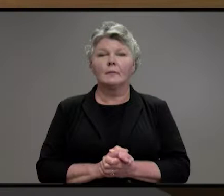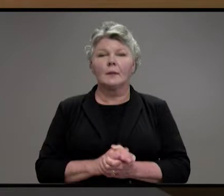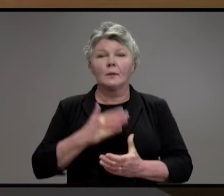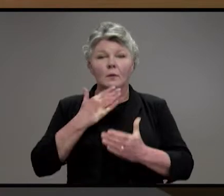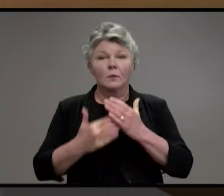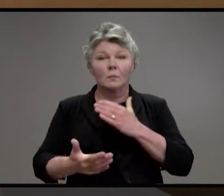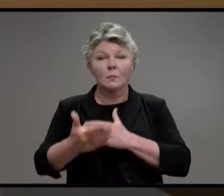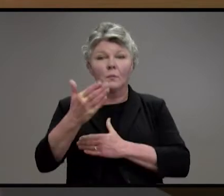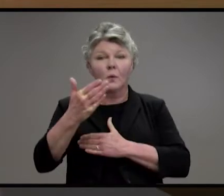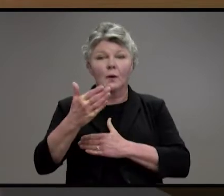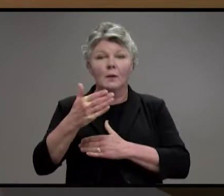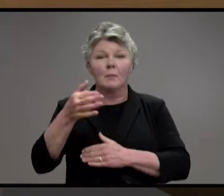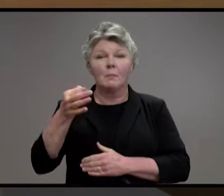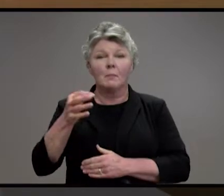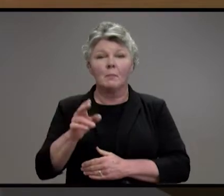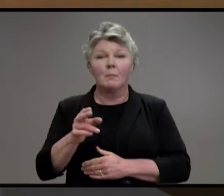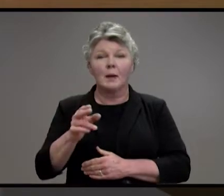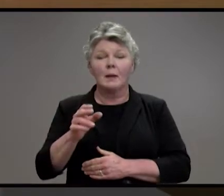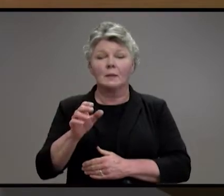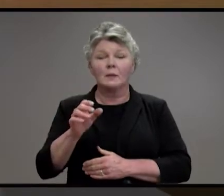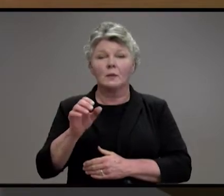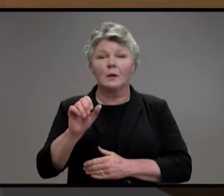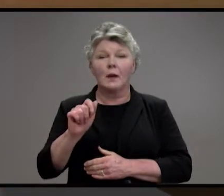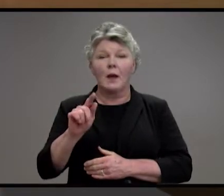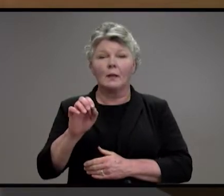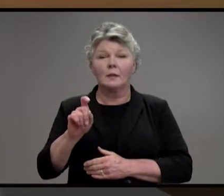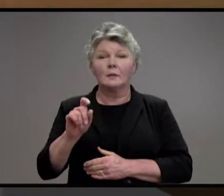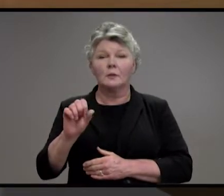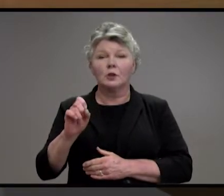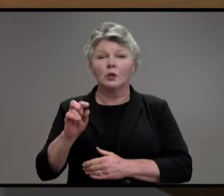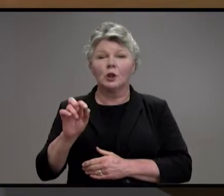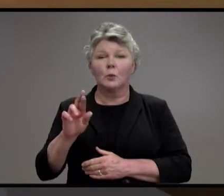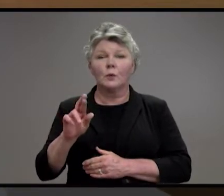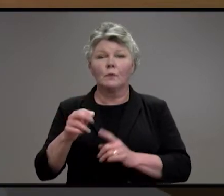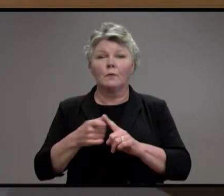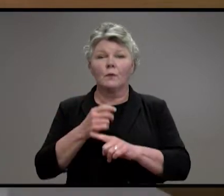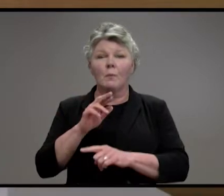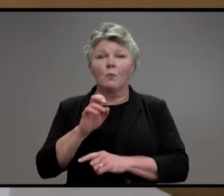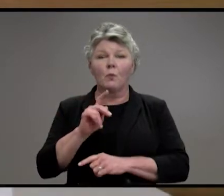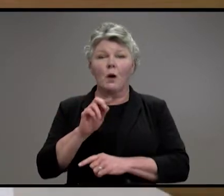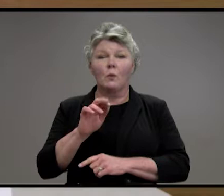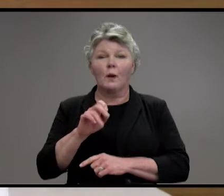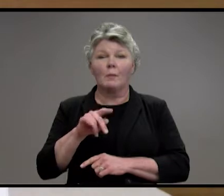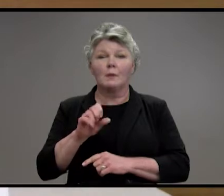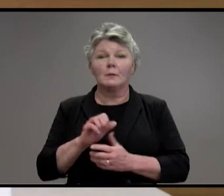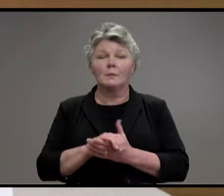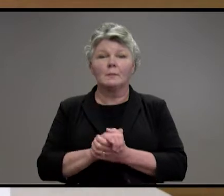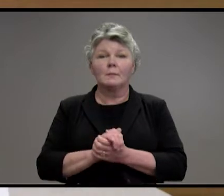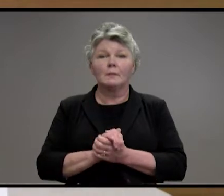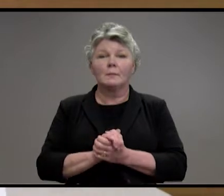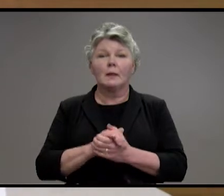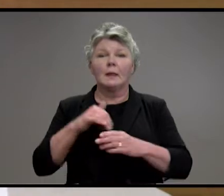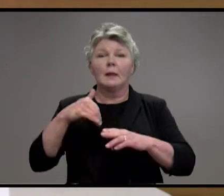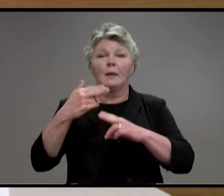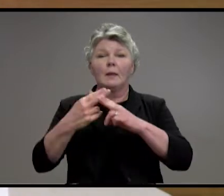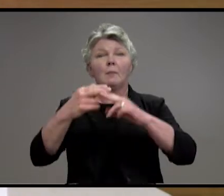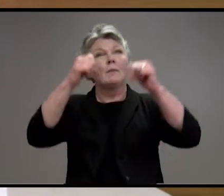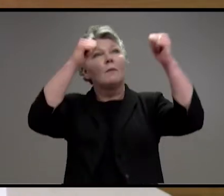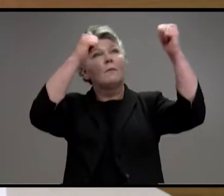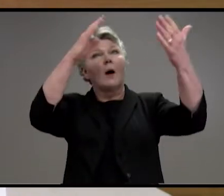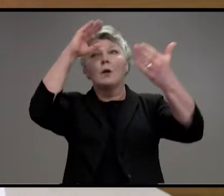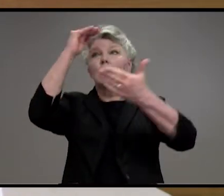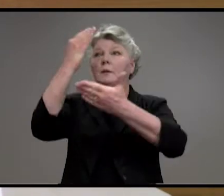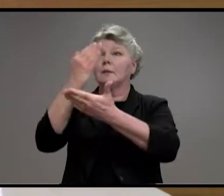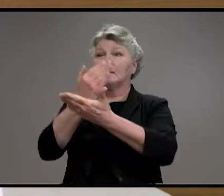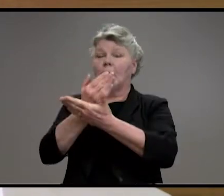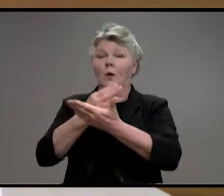Good morning. I'm Pastor Alex Slaughter from Peace Lutheran Church in Rock Rapids. In the name of the Father, and of the Son,